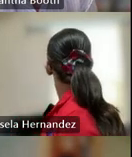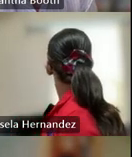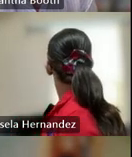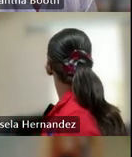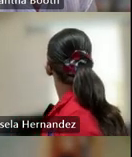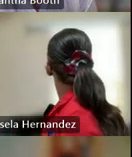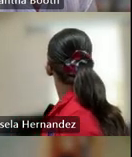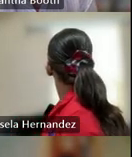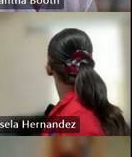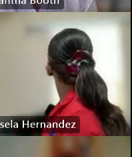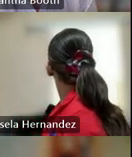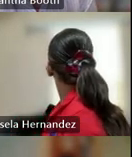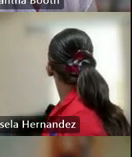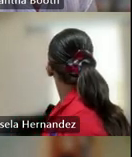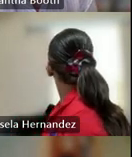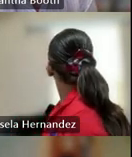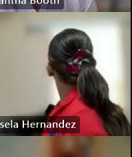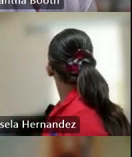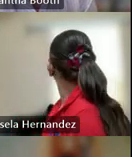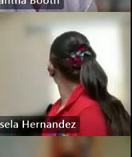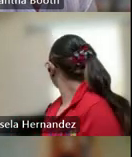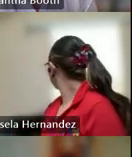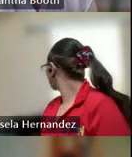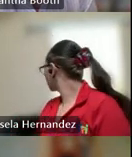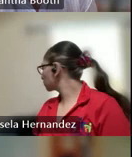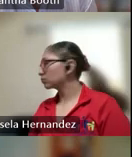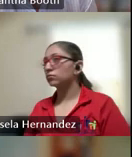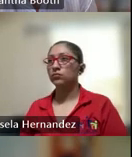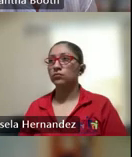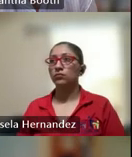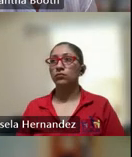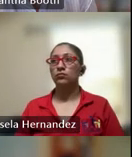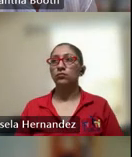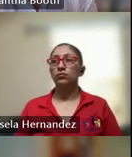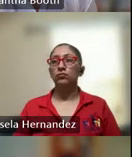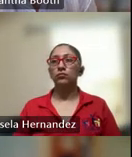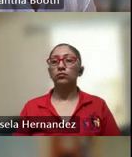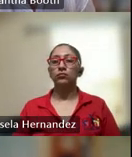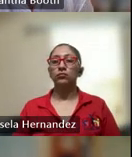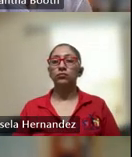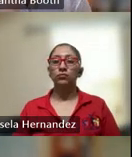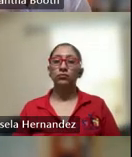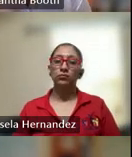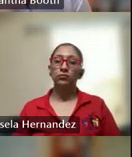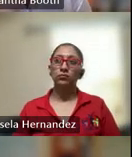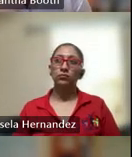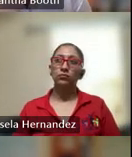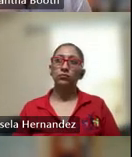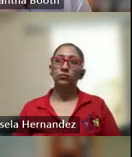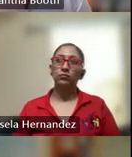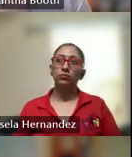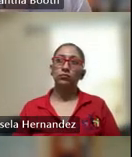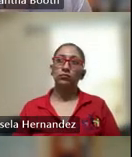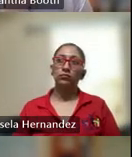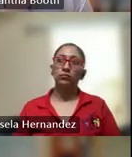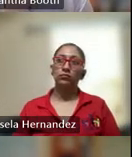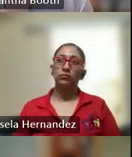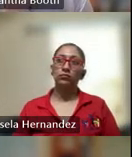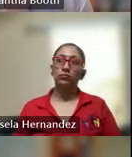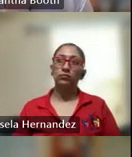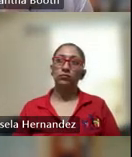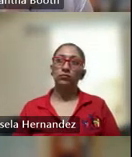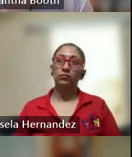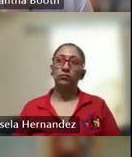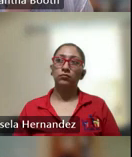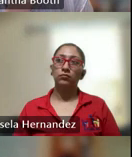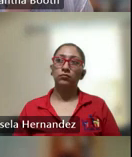and to have it reflect sort of the latest and greatest in terms of what should be defined as rural. And I think many